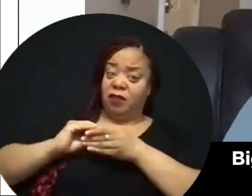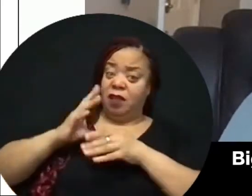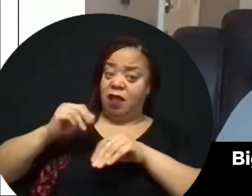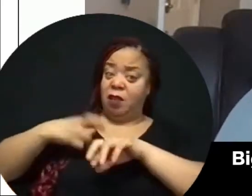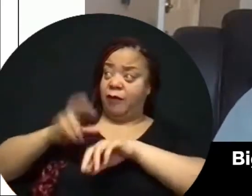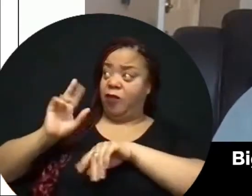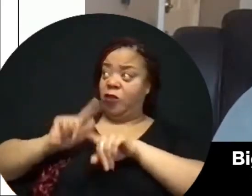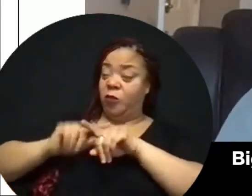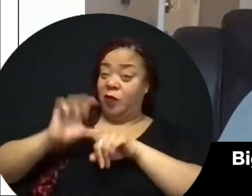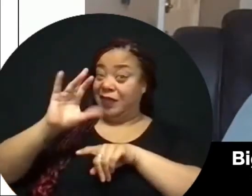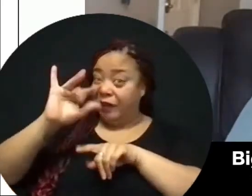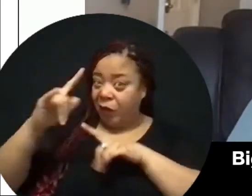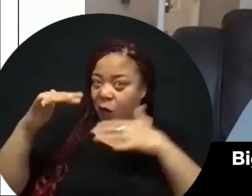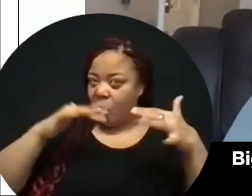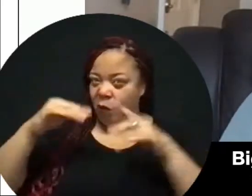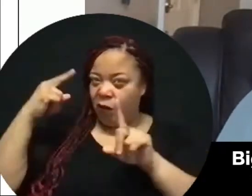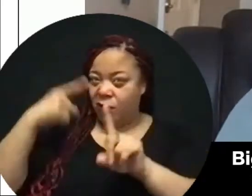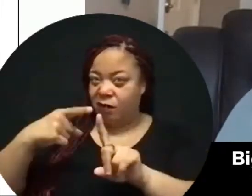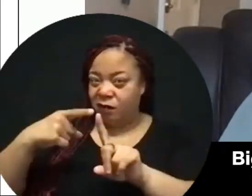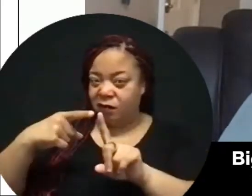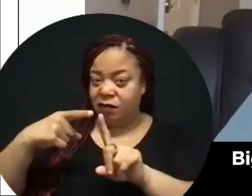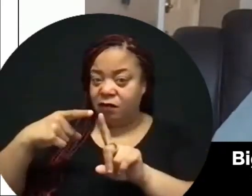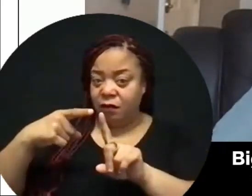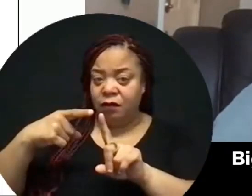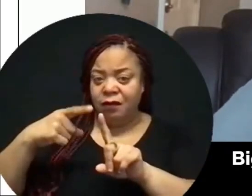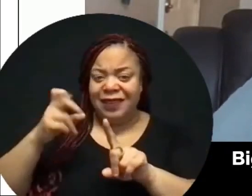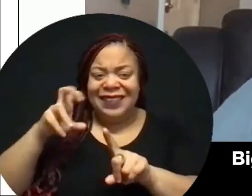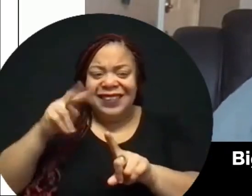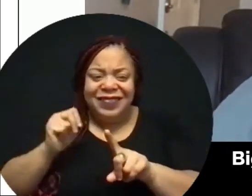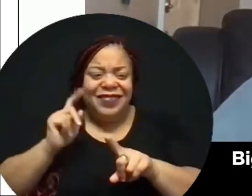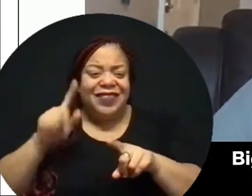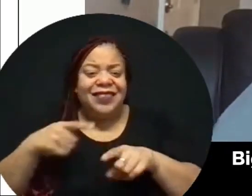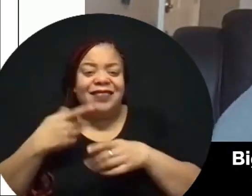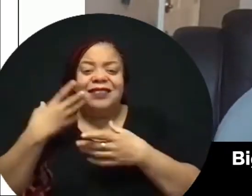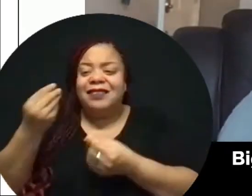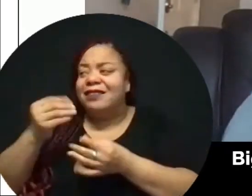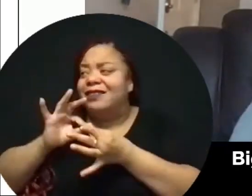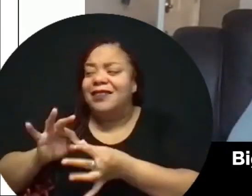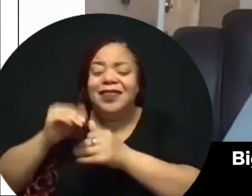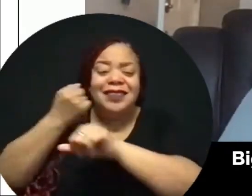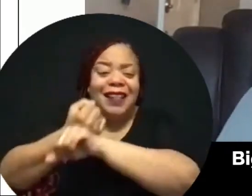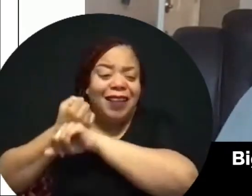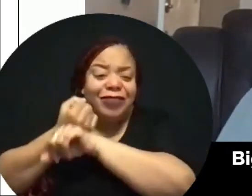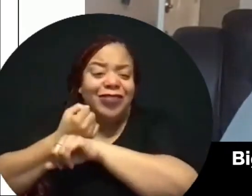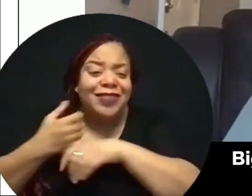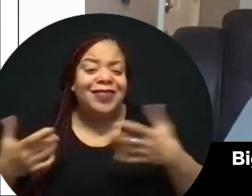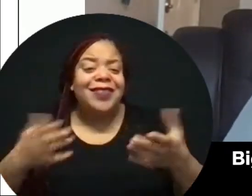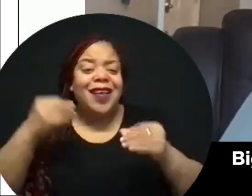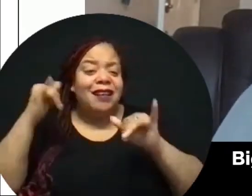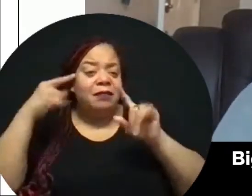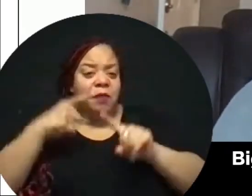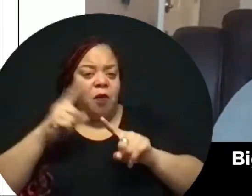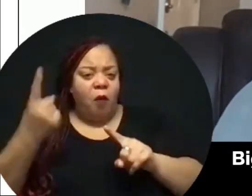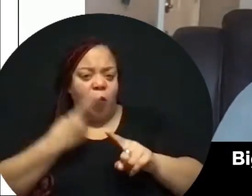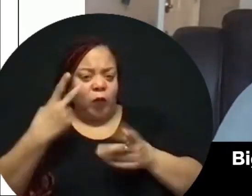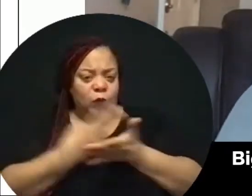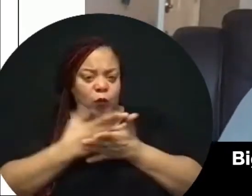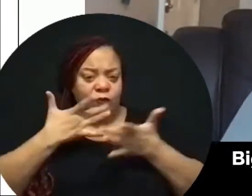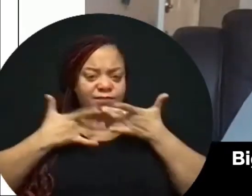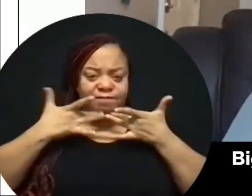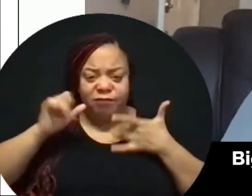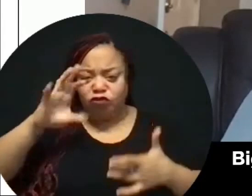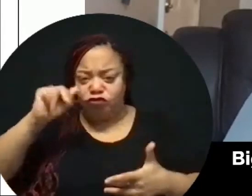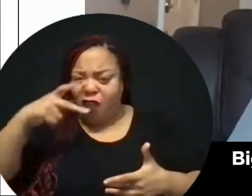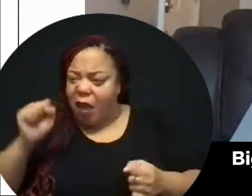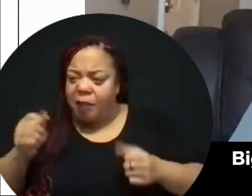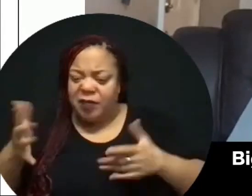they always used the scraps and the things that they didn't want, the things that were seen as bad for your health, and gave it to us as food, right? And as they transitioned